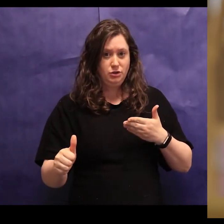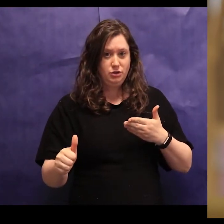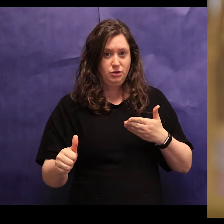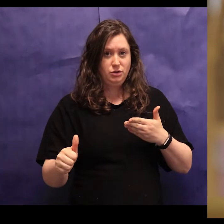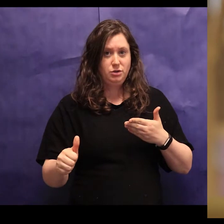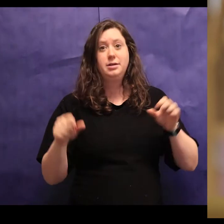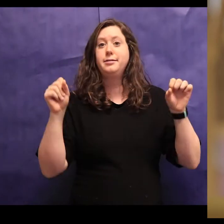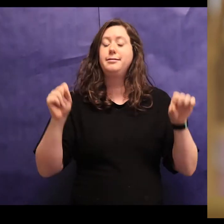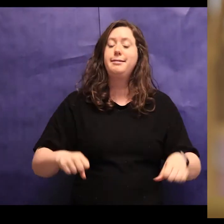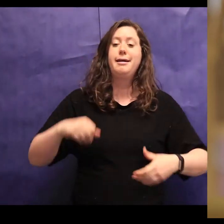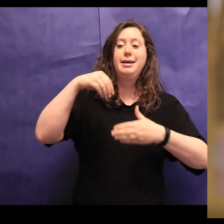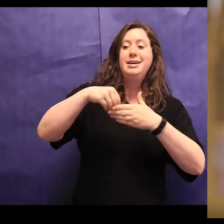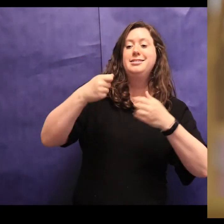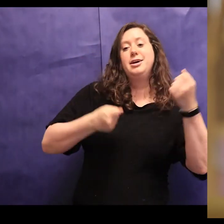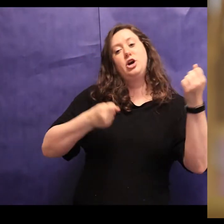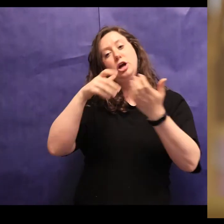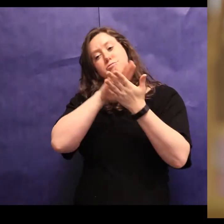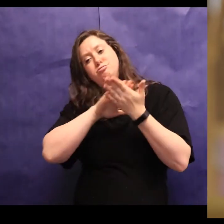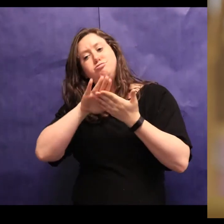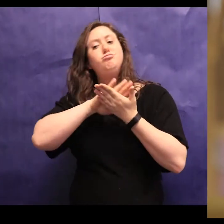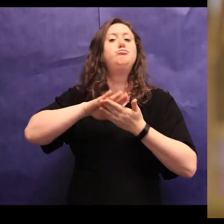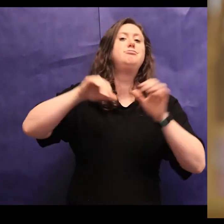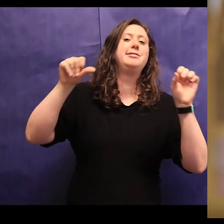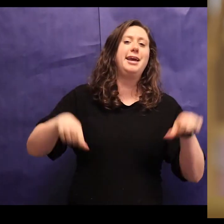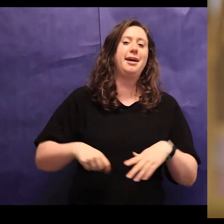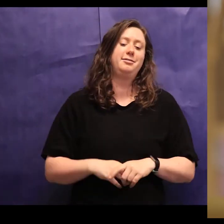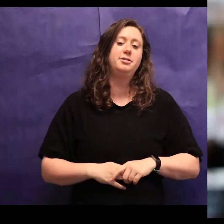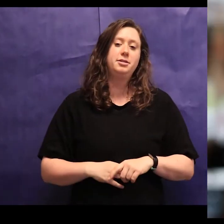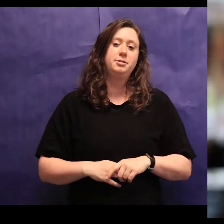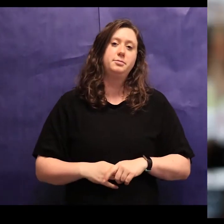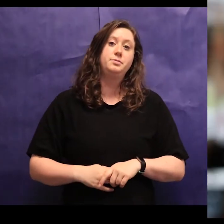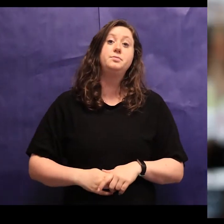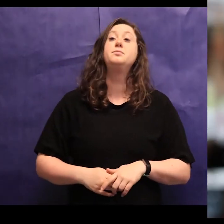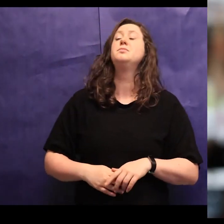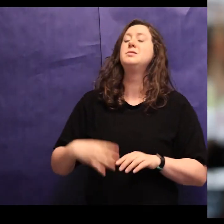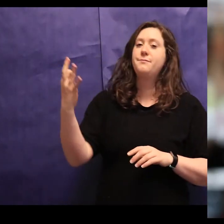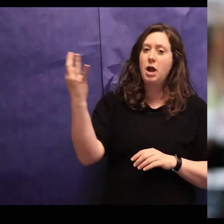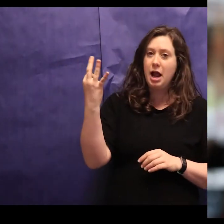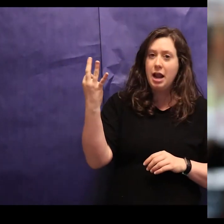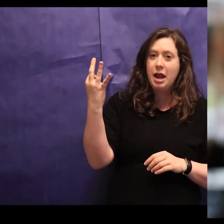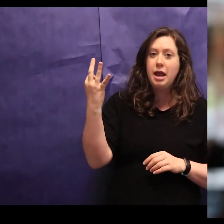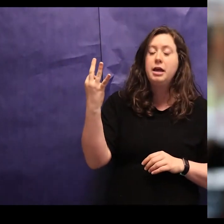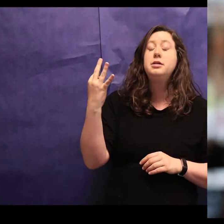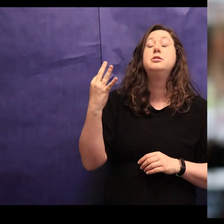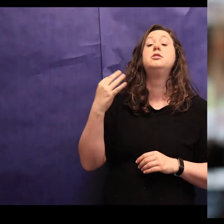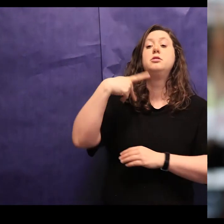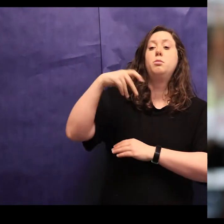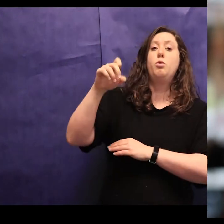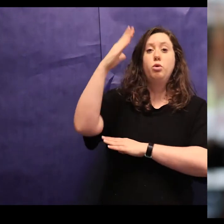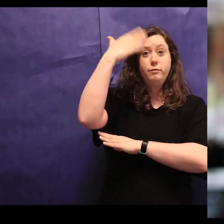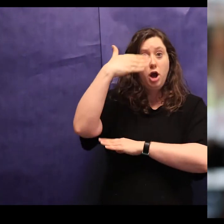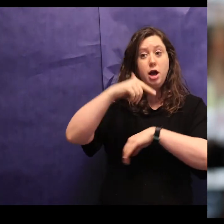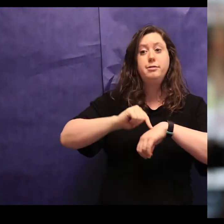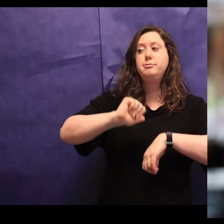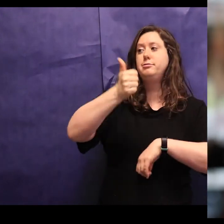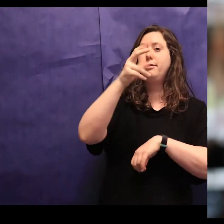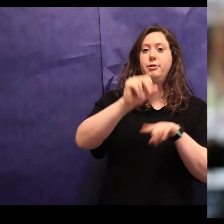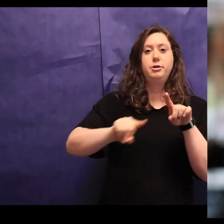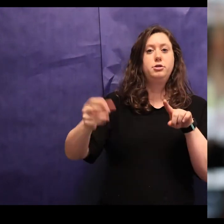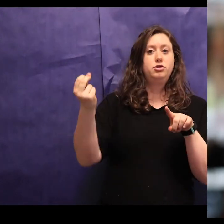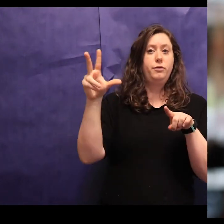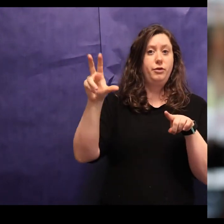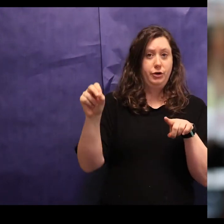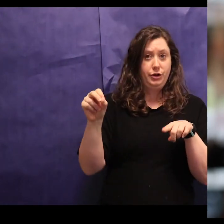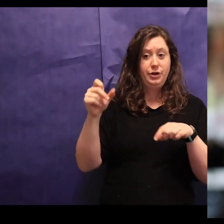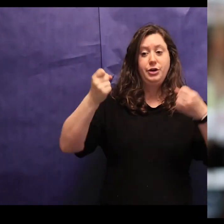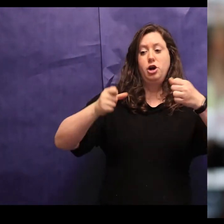car washed, vacuumed, and your dashed, dusty. And on Friday you can stop in the front of the pool from 10.30pm